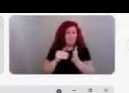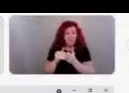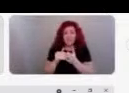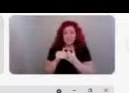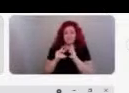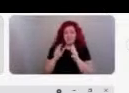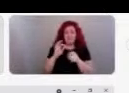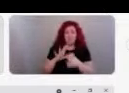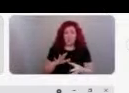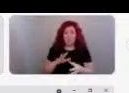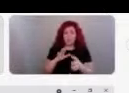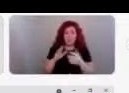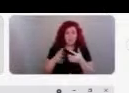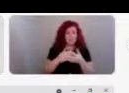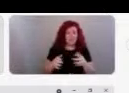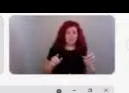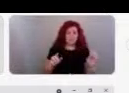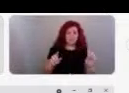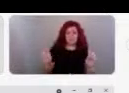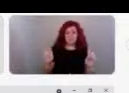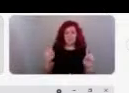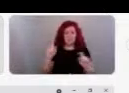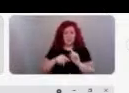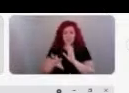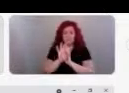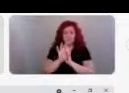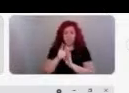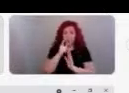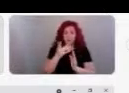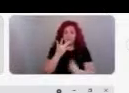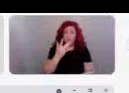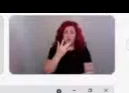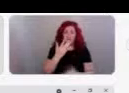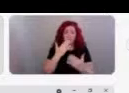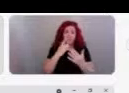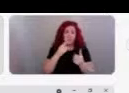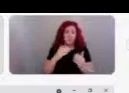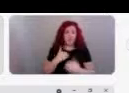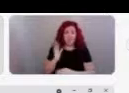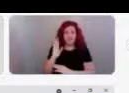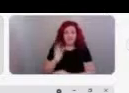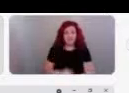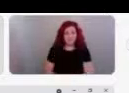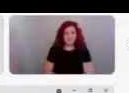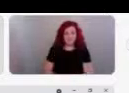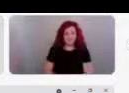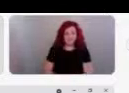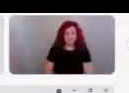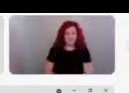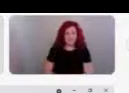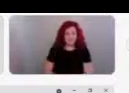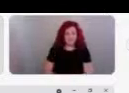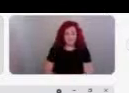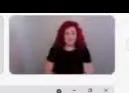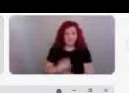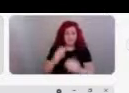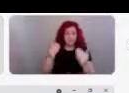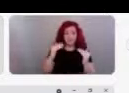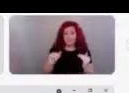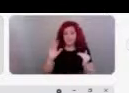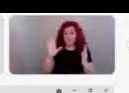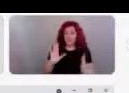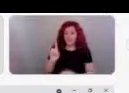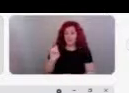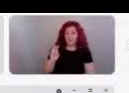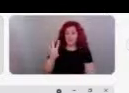little chance of electing candidates of their choice thank you so much for letting me speak thank you our next speaker is